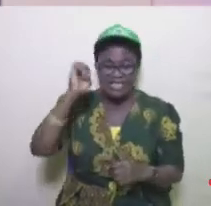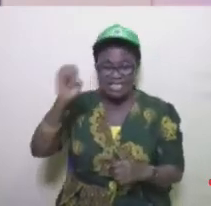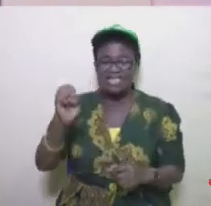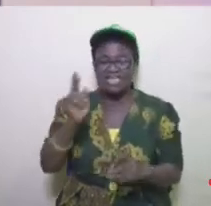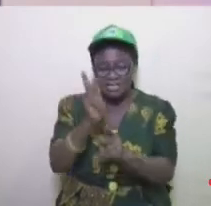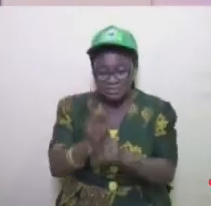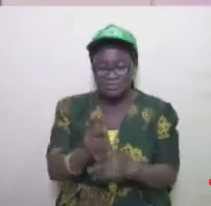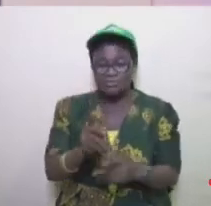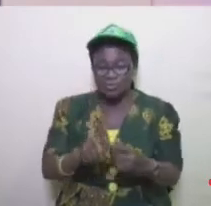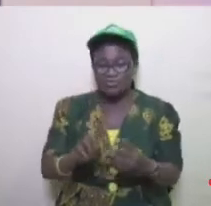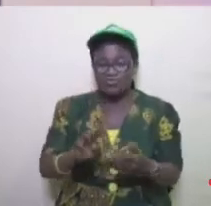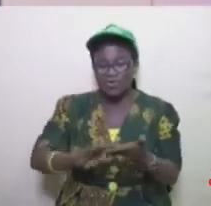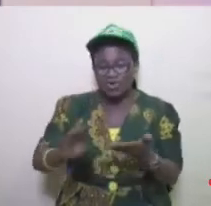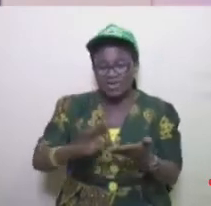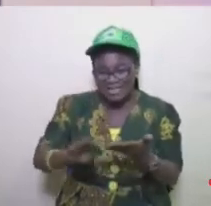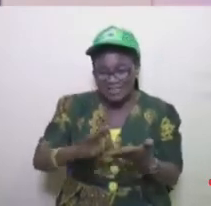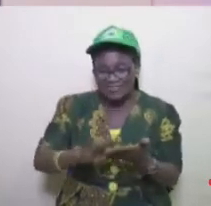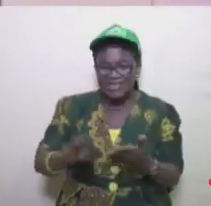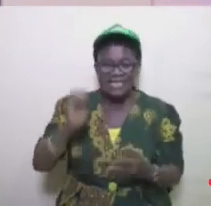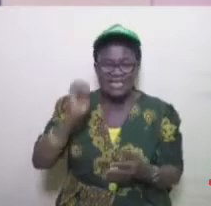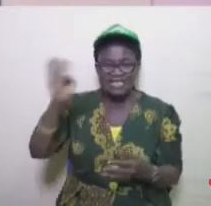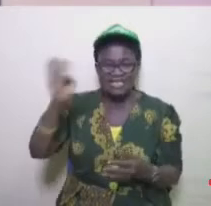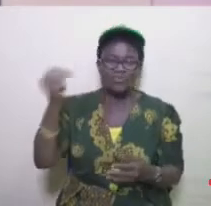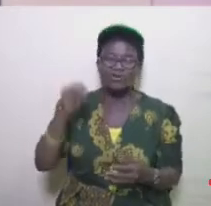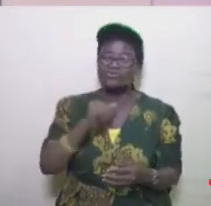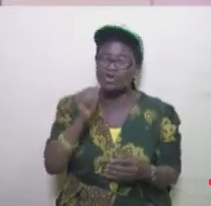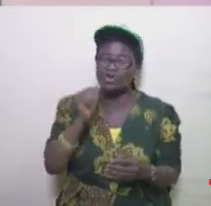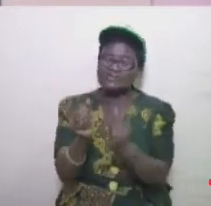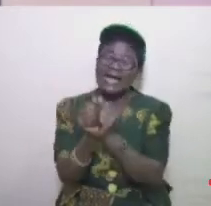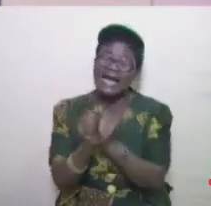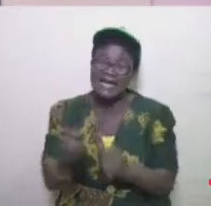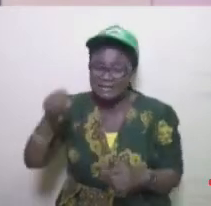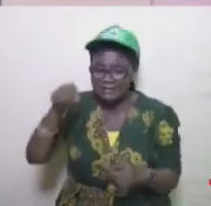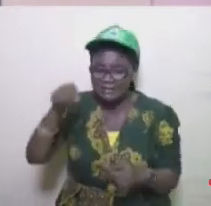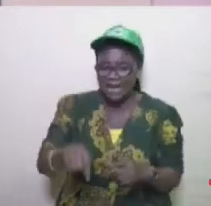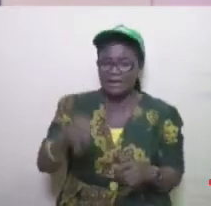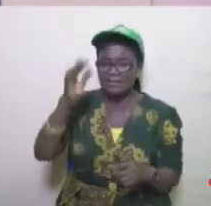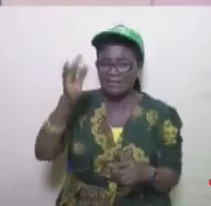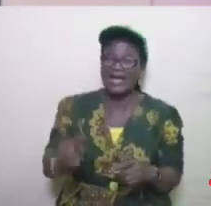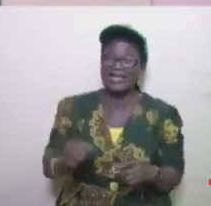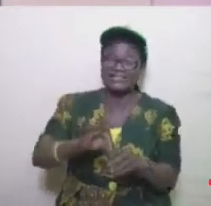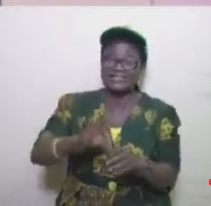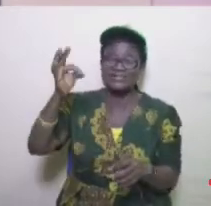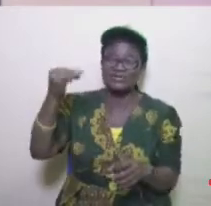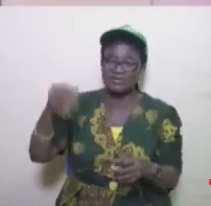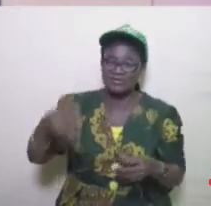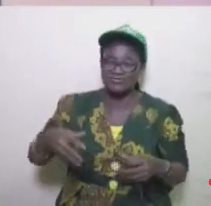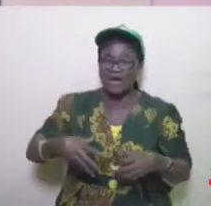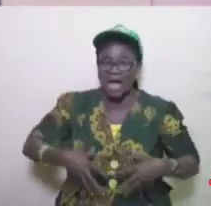forgiveness. He was not tied down by the spirit of anger and vengeance. He forgave